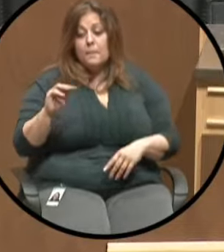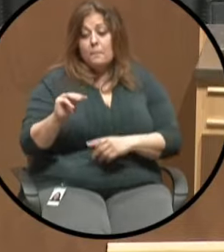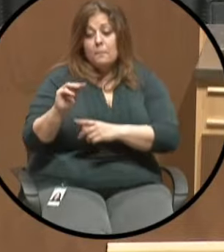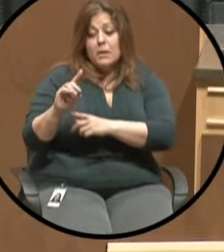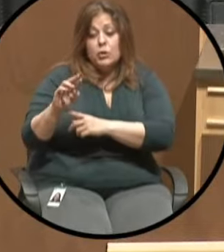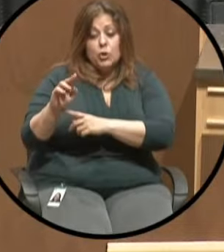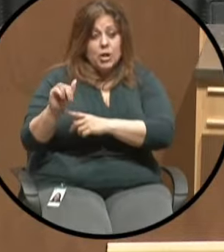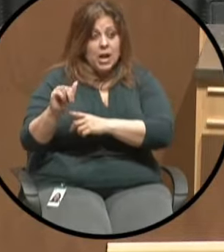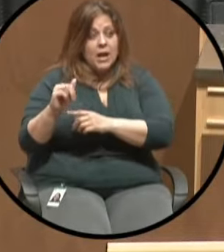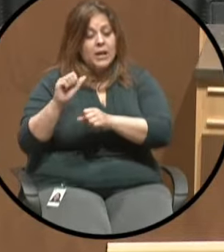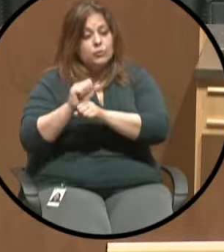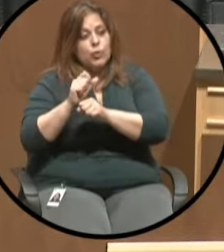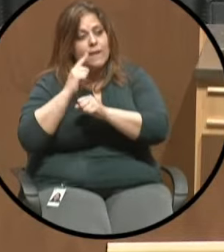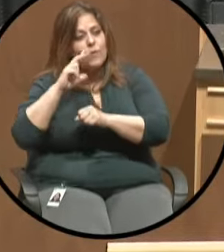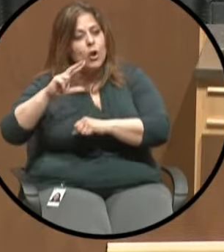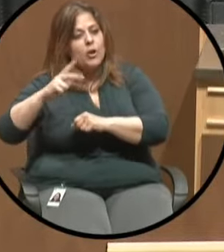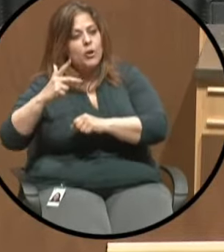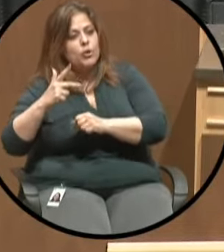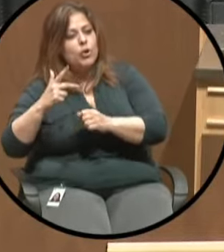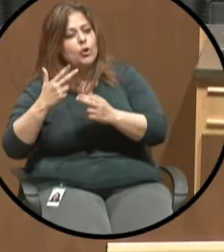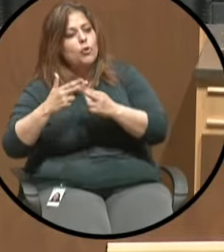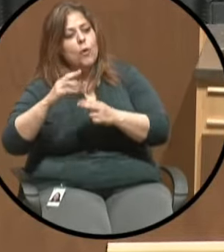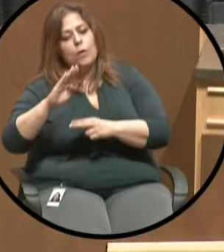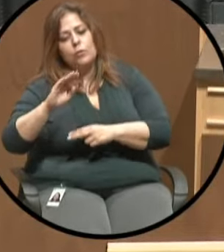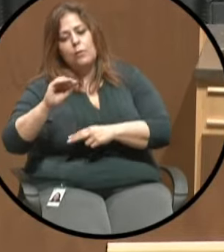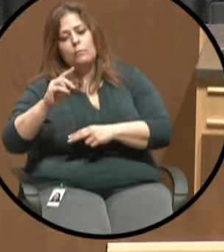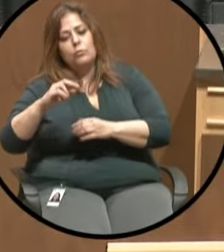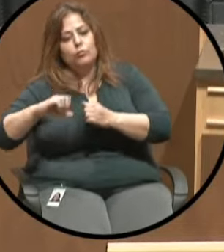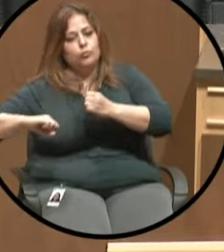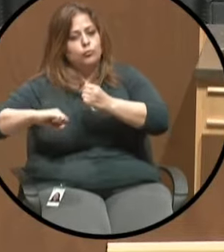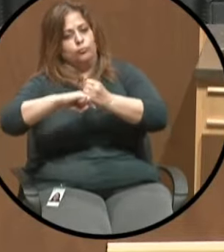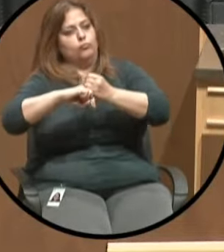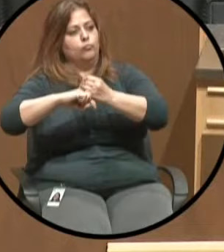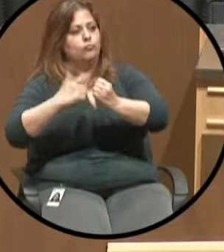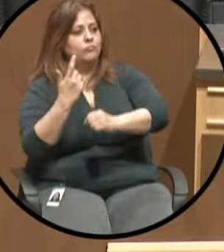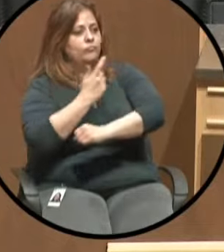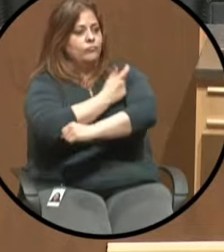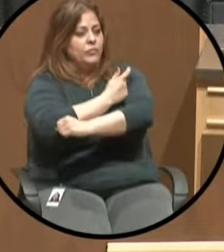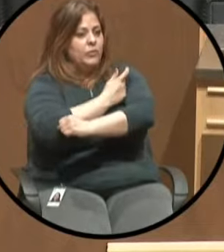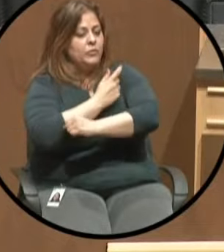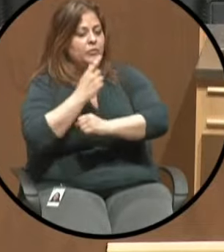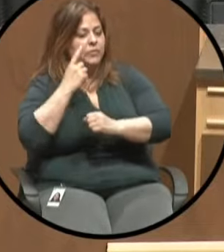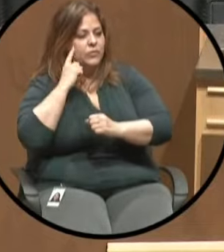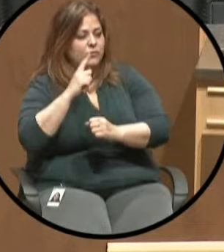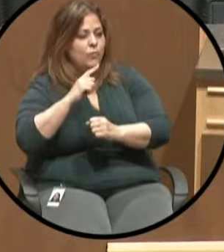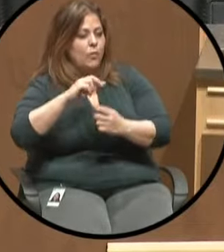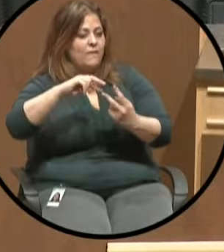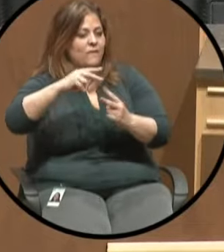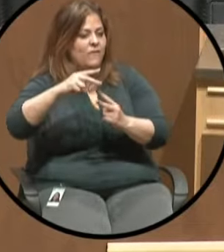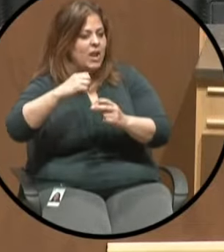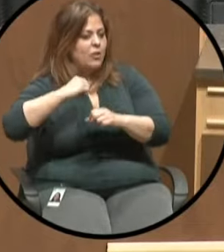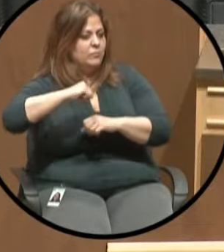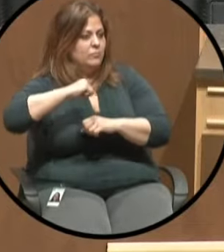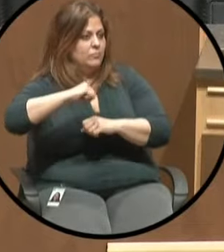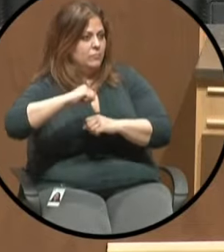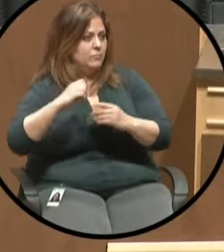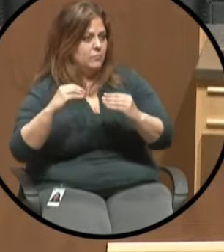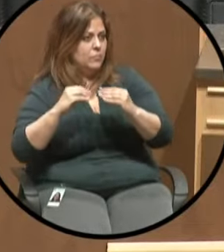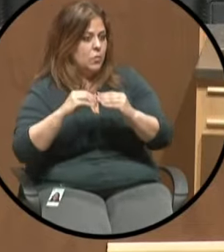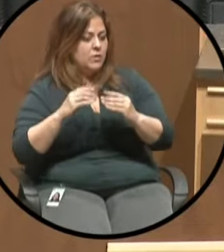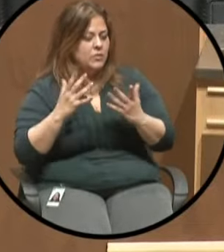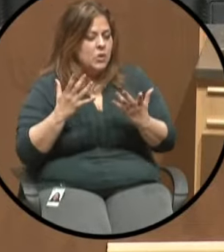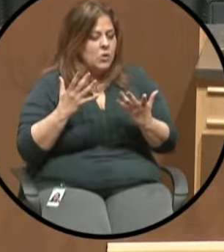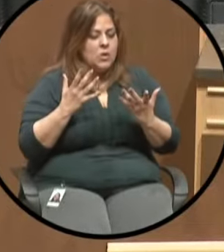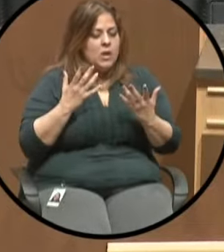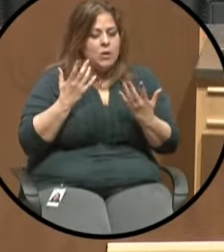a booster dose, which may be more effective against some of these variants. And so we need to continue to follow